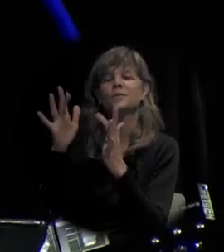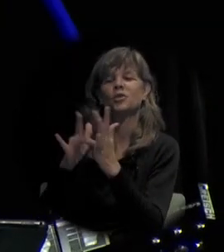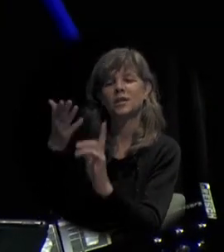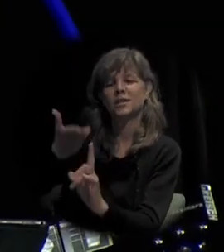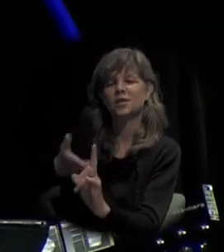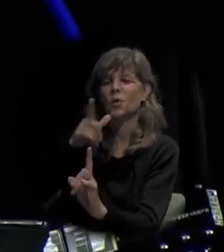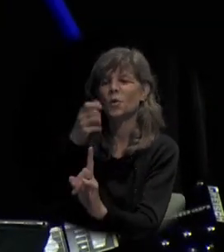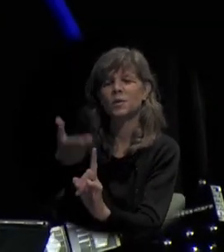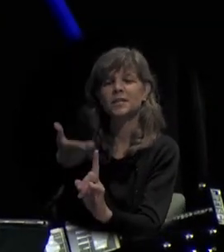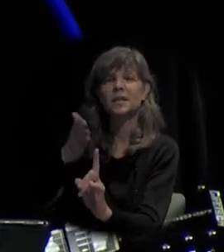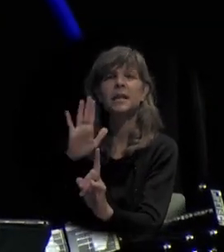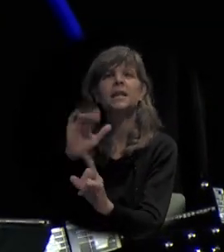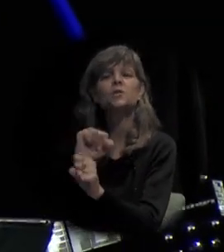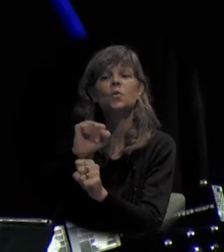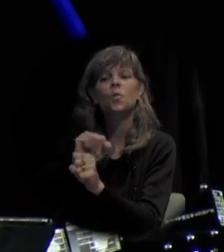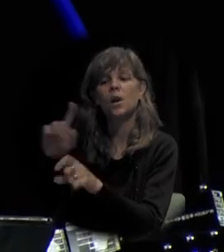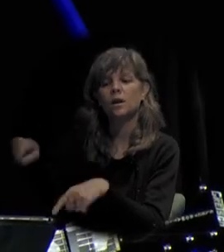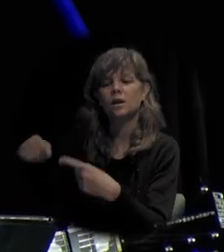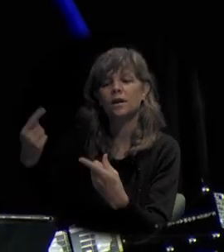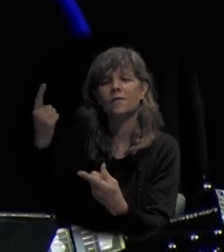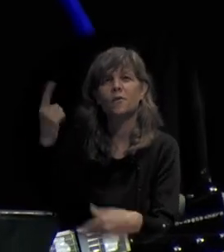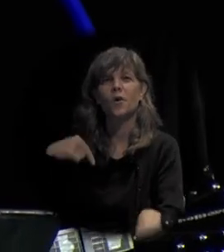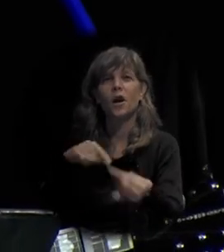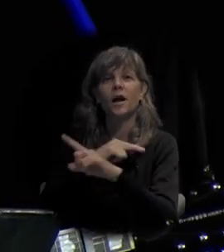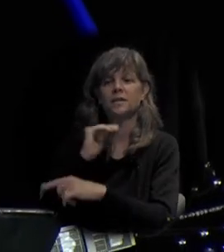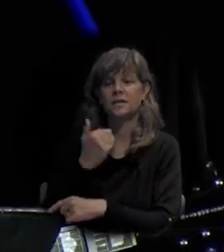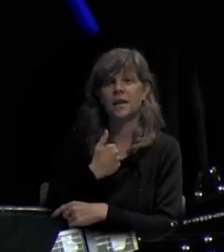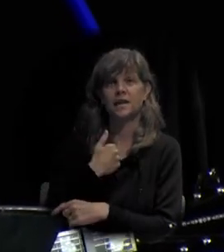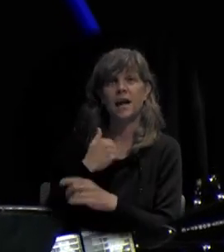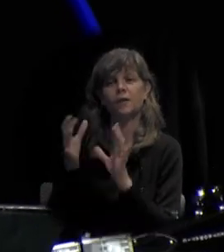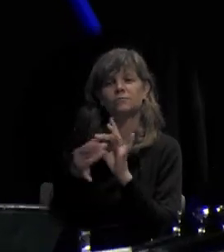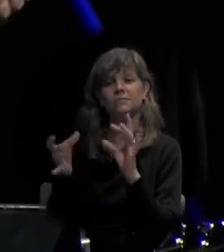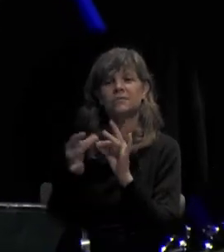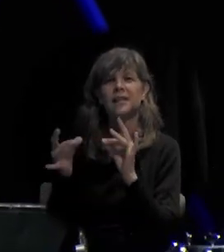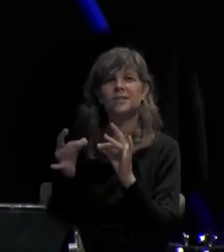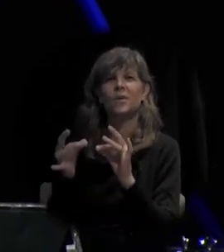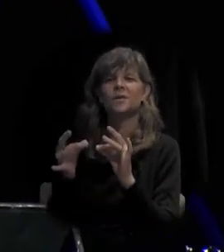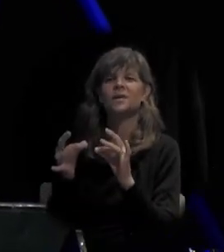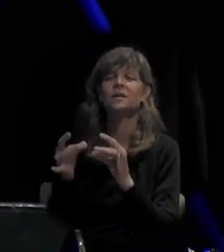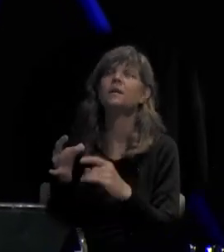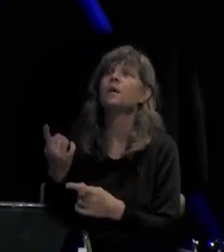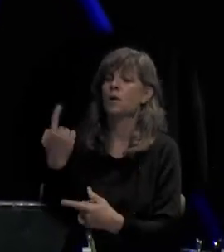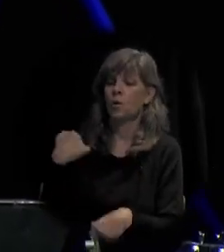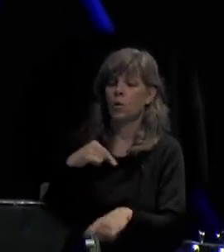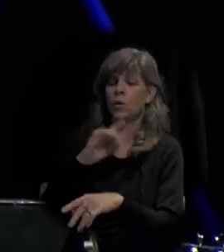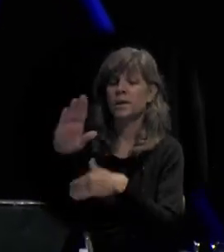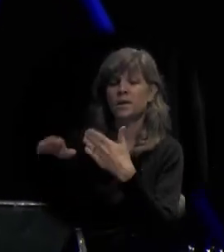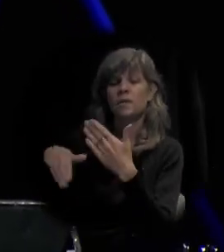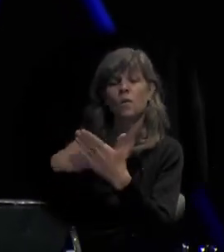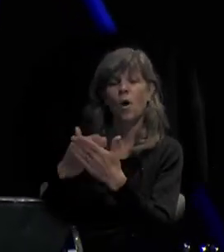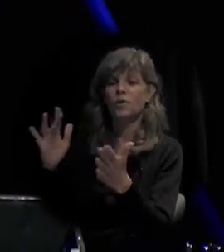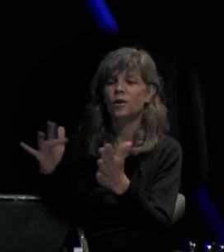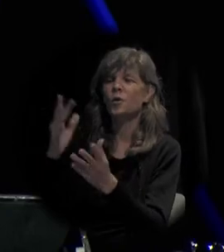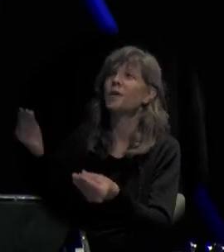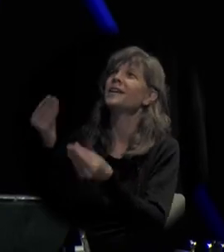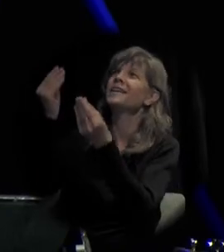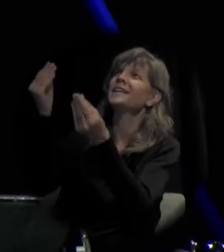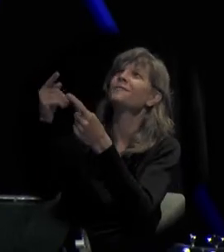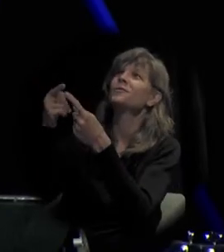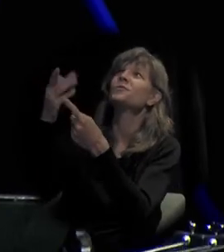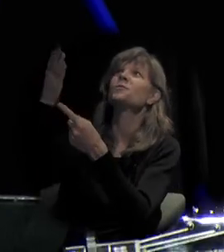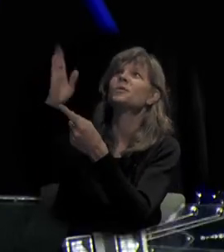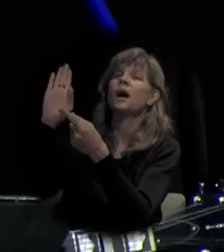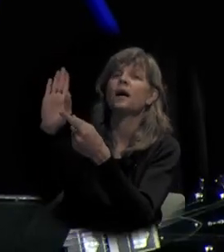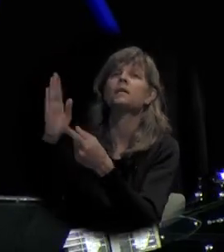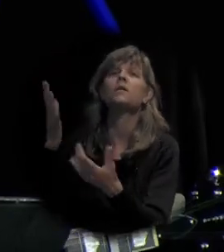done for us and the testimony we have in that. That's what we just sang about. And so we give glory to God. We also like to sing songs that